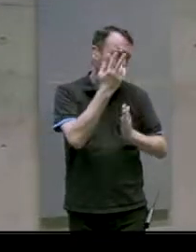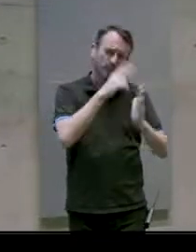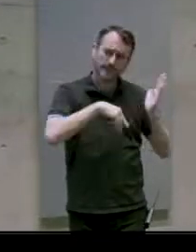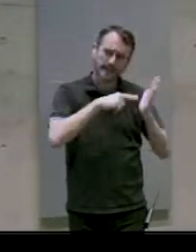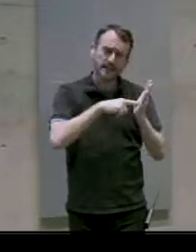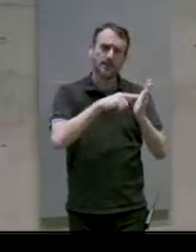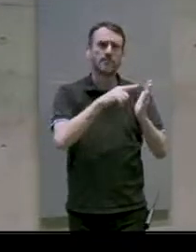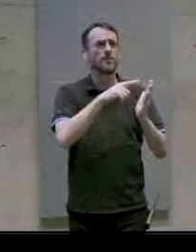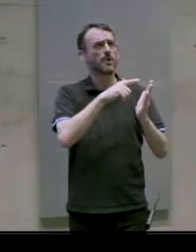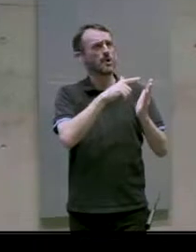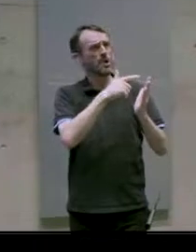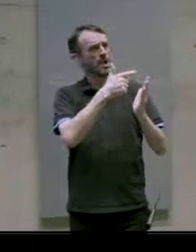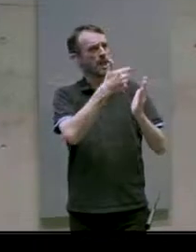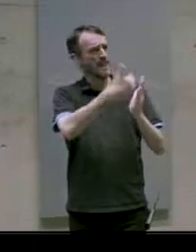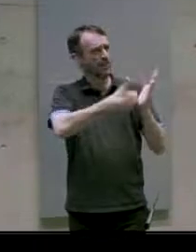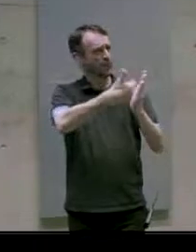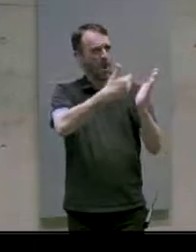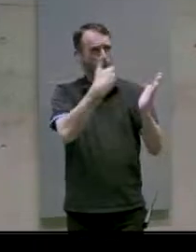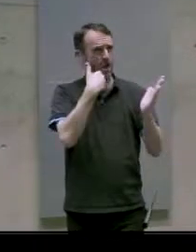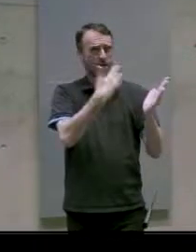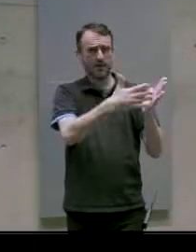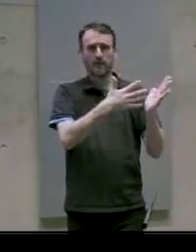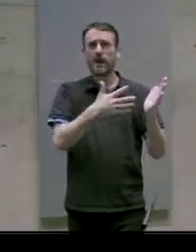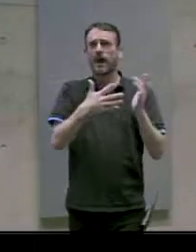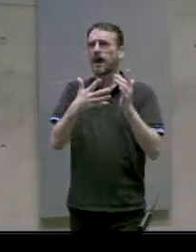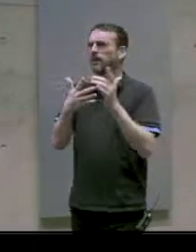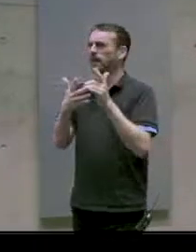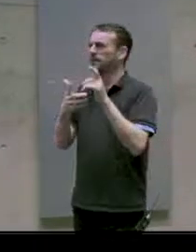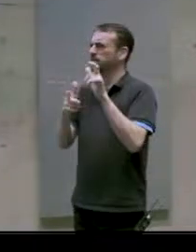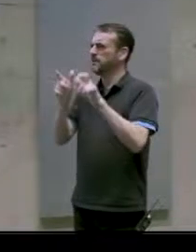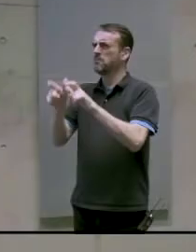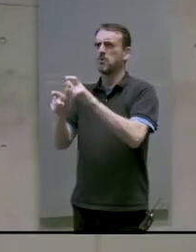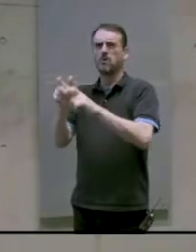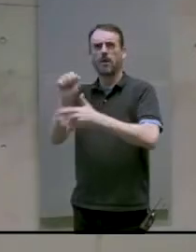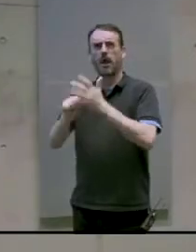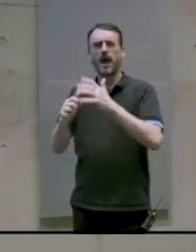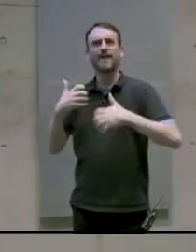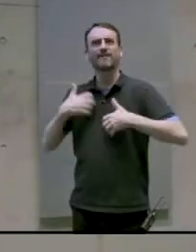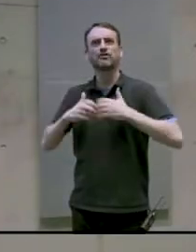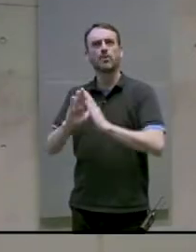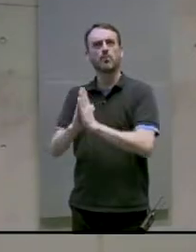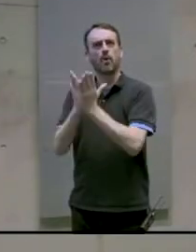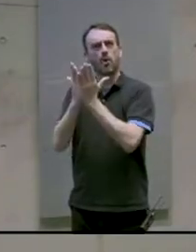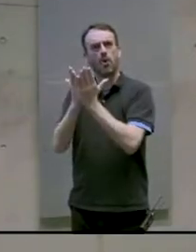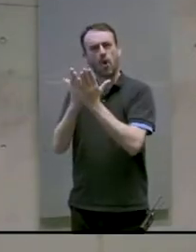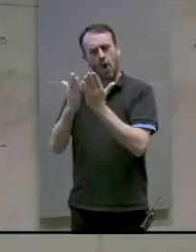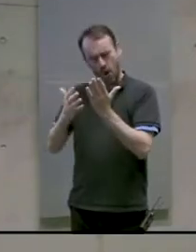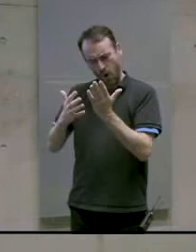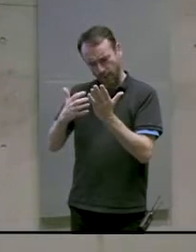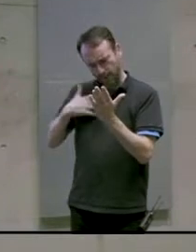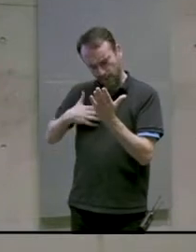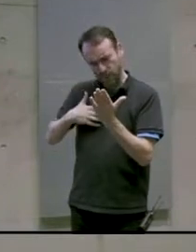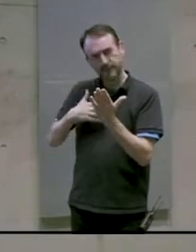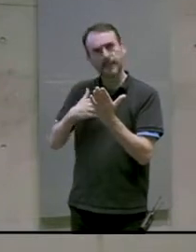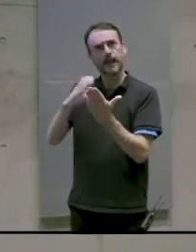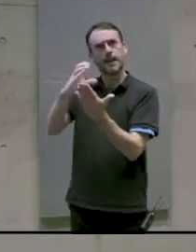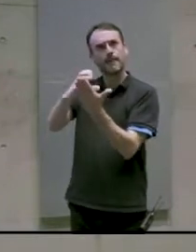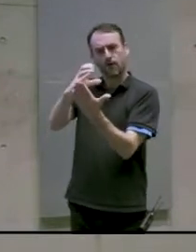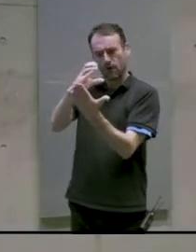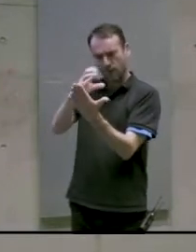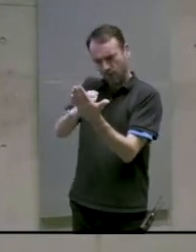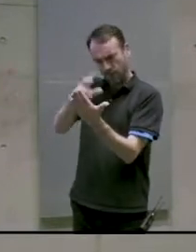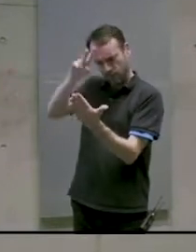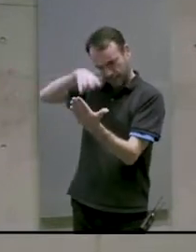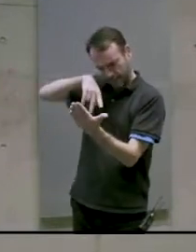people buying these adventure books, and it was like, oh, actually, that's quite interesting, because it's like you read a couple of paragraphs, and then you can make a choice, and you feel